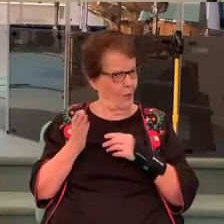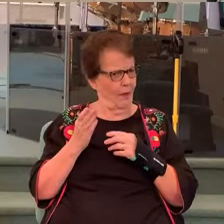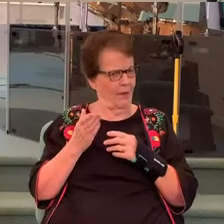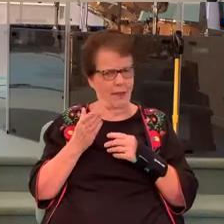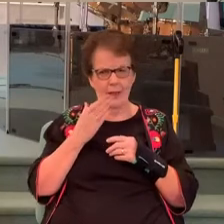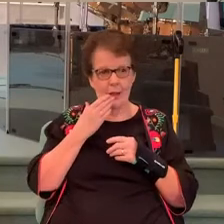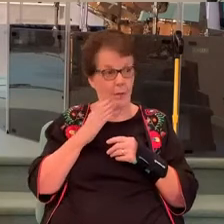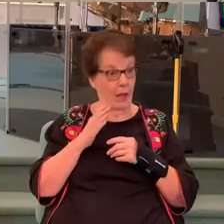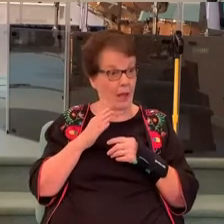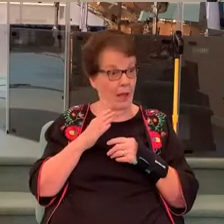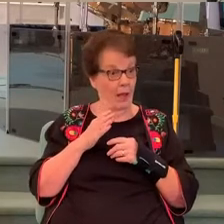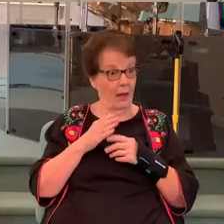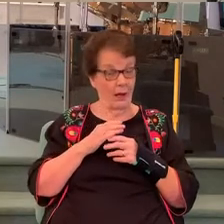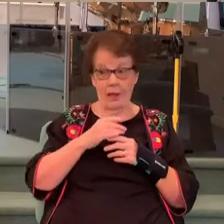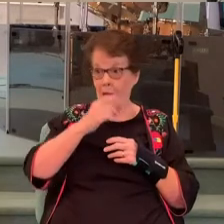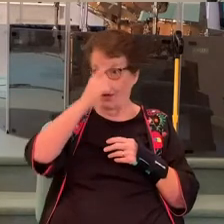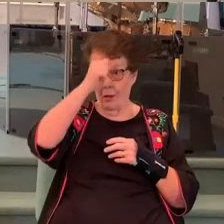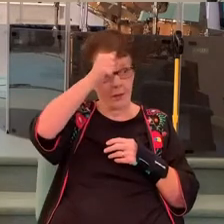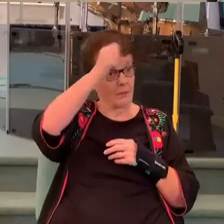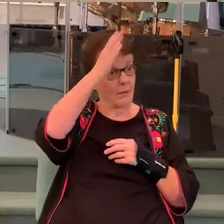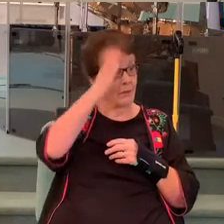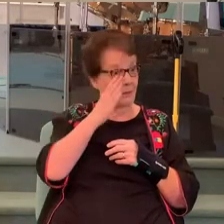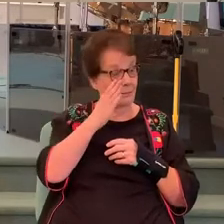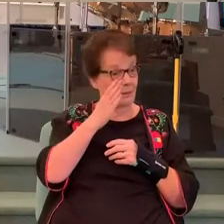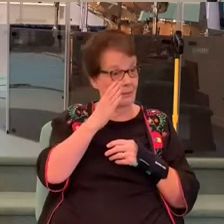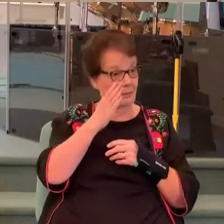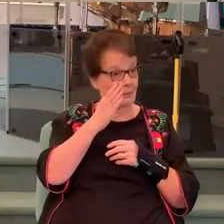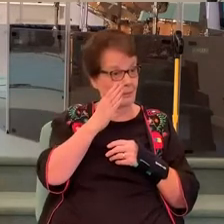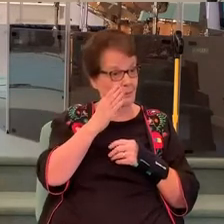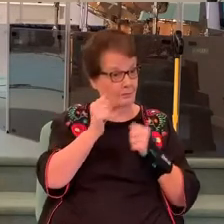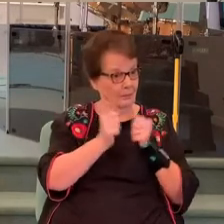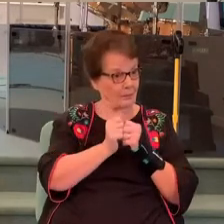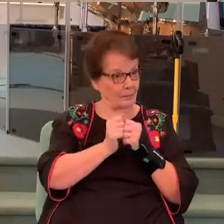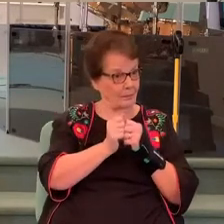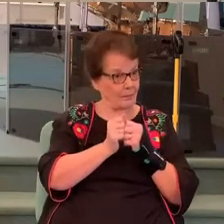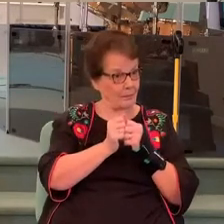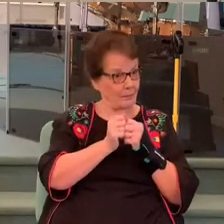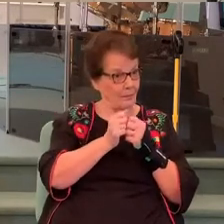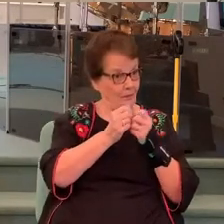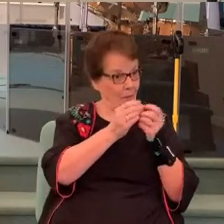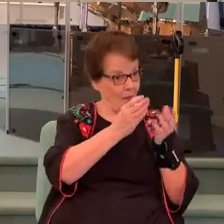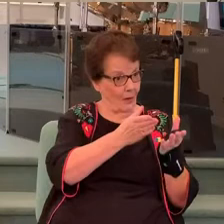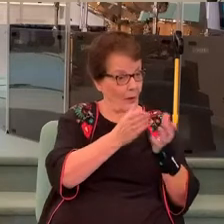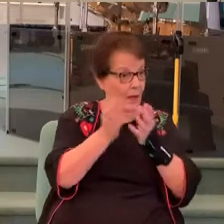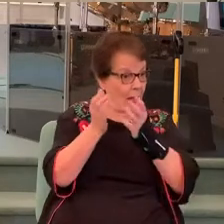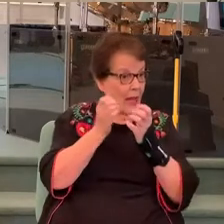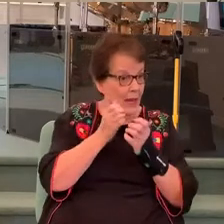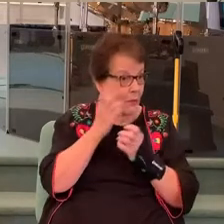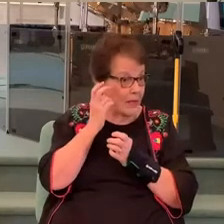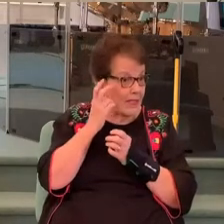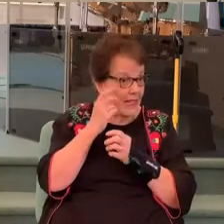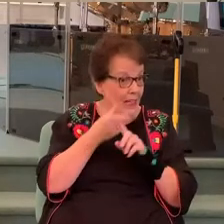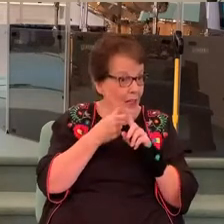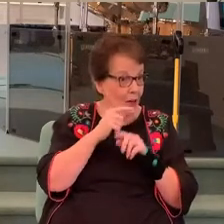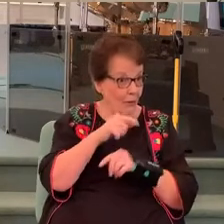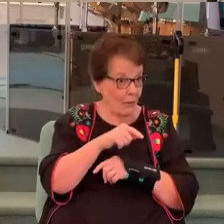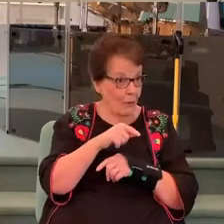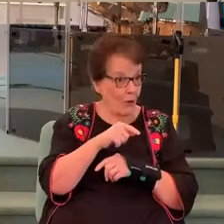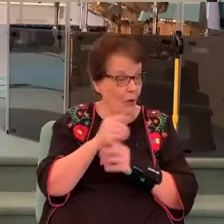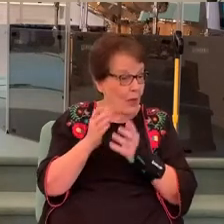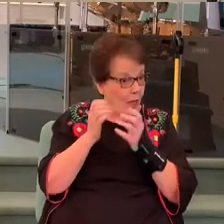It's because God is waiting to hear from me. God longs to hear from me when I encounter sufferings, when I